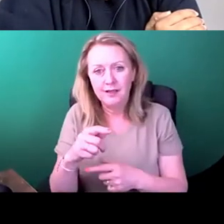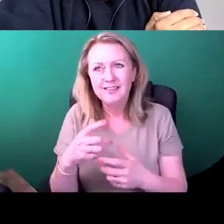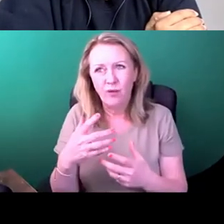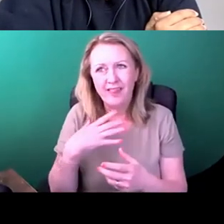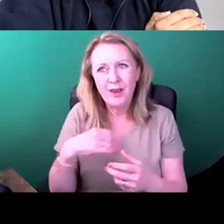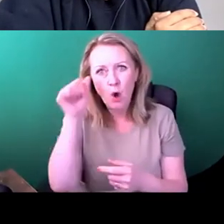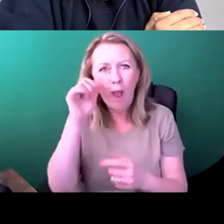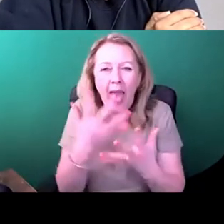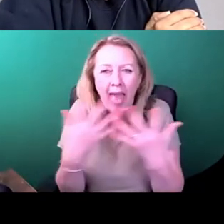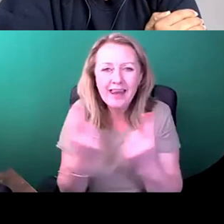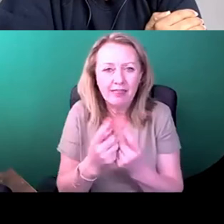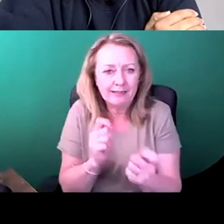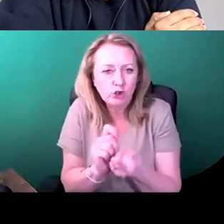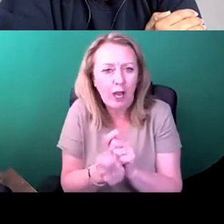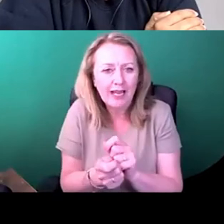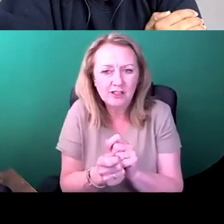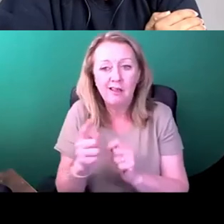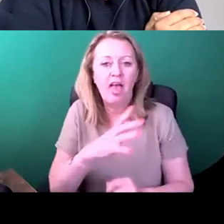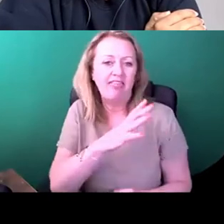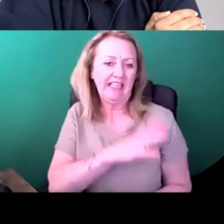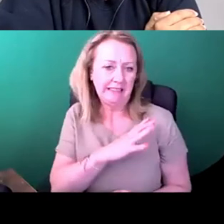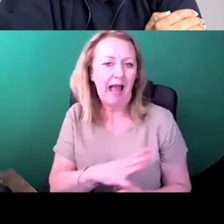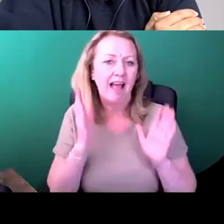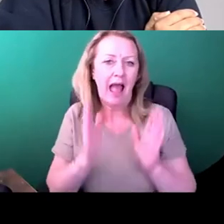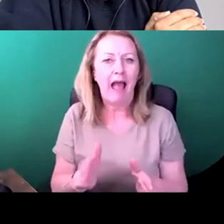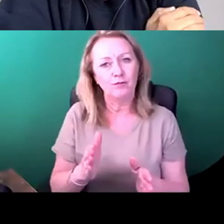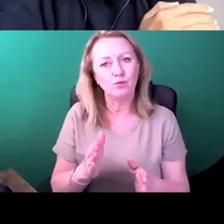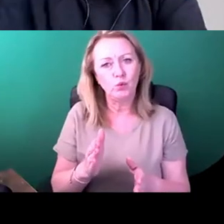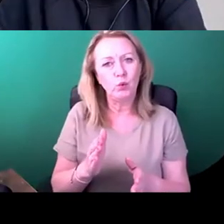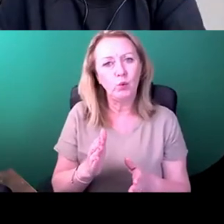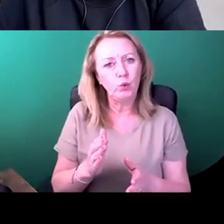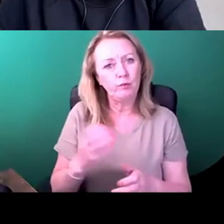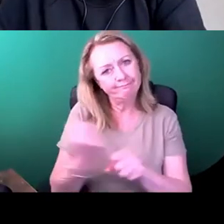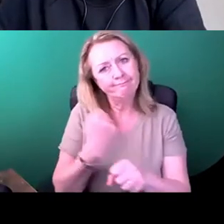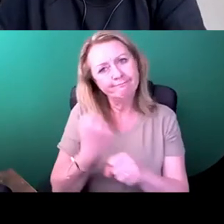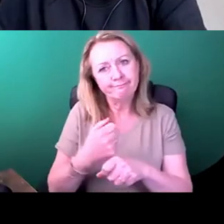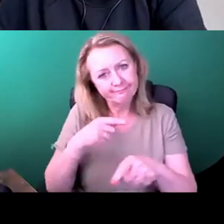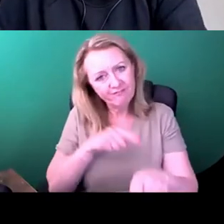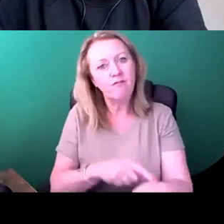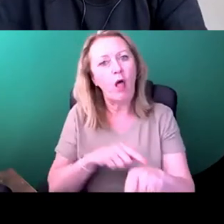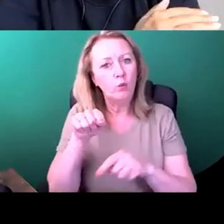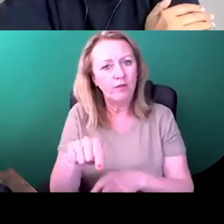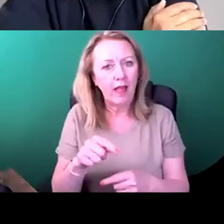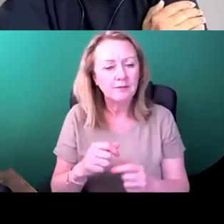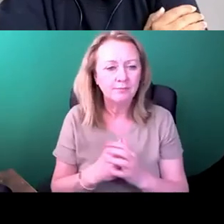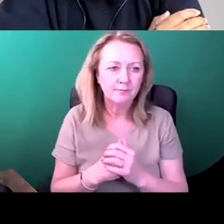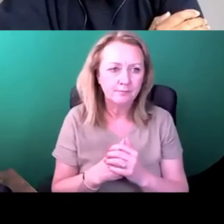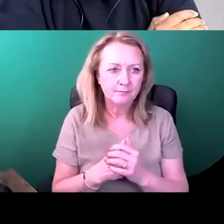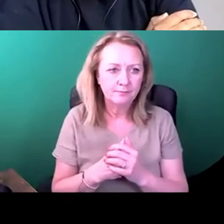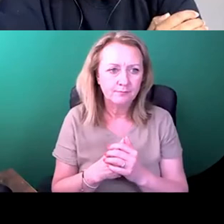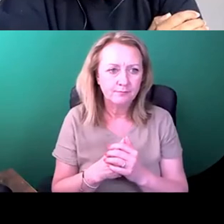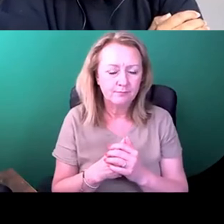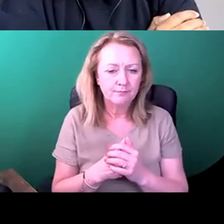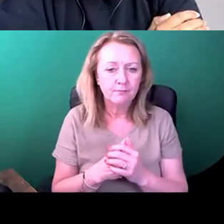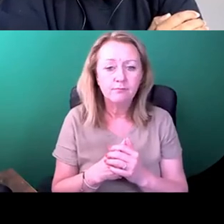be upheld by the staff and that investment is needed in this type of work. I'd say what I